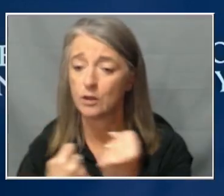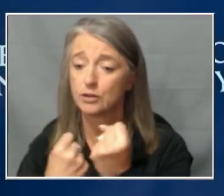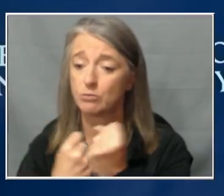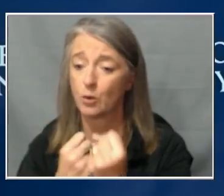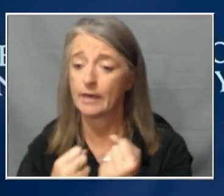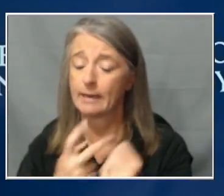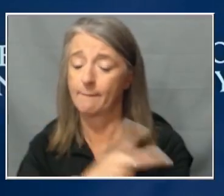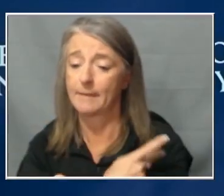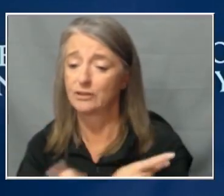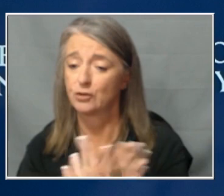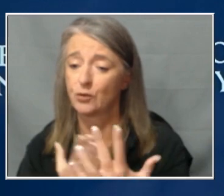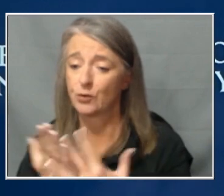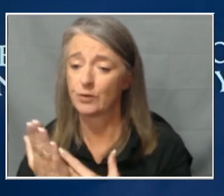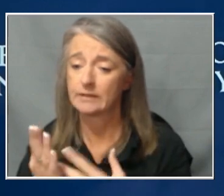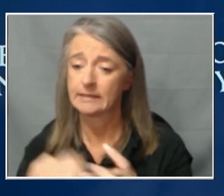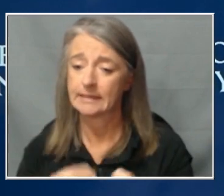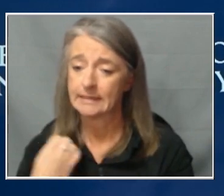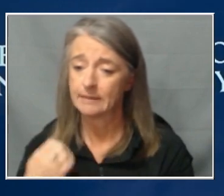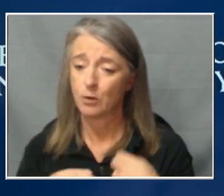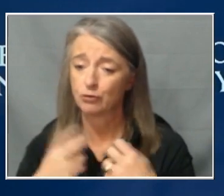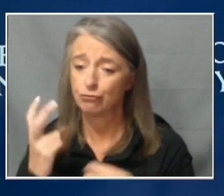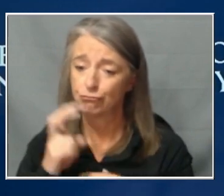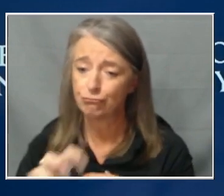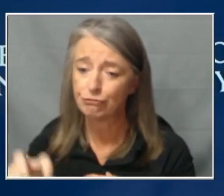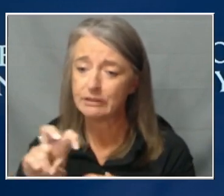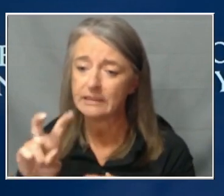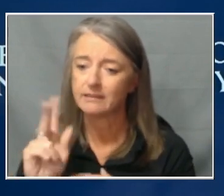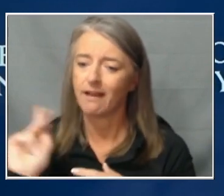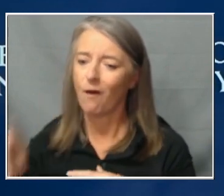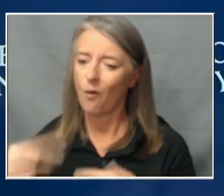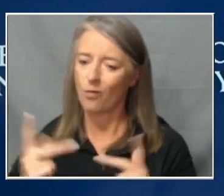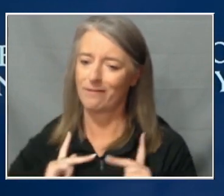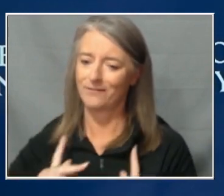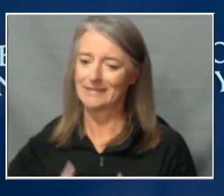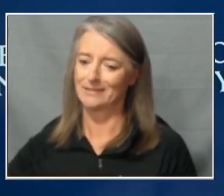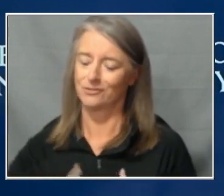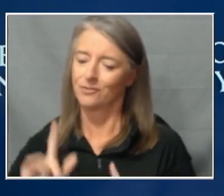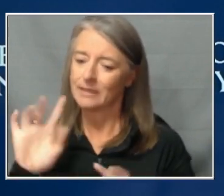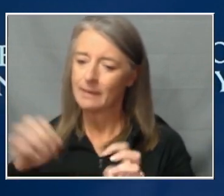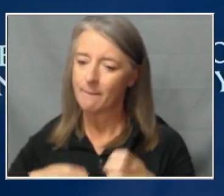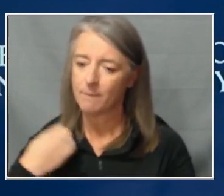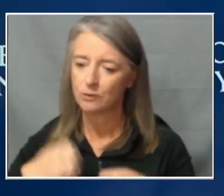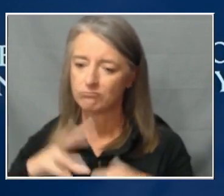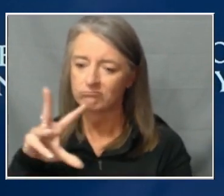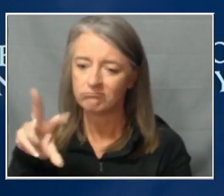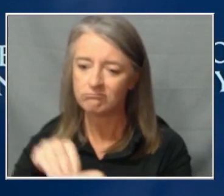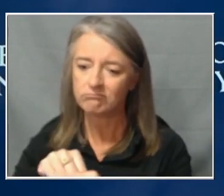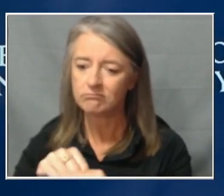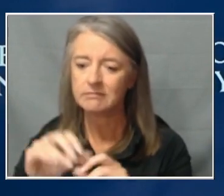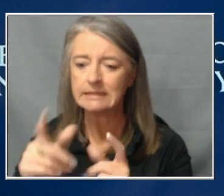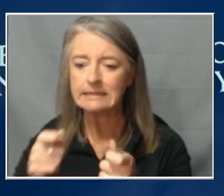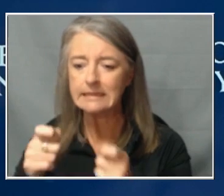through, because it's an emotional journey too. It's not just a physical journey. It's the emotional journey, dealing with a diagnosis, not knowing anything